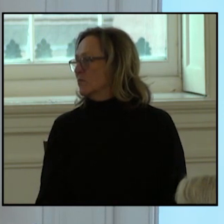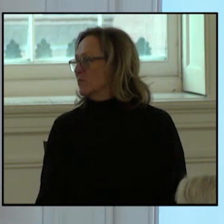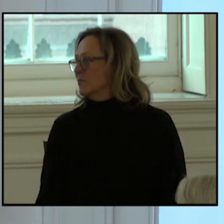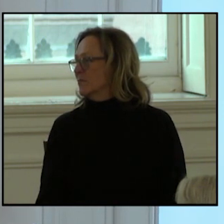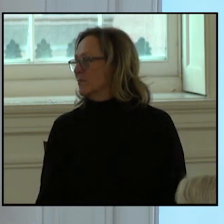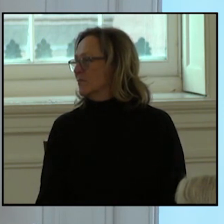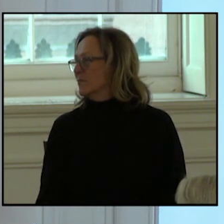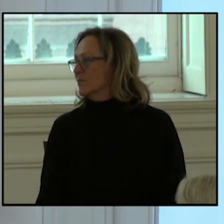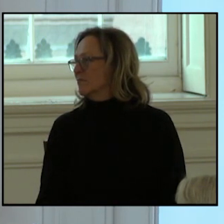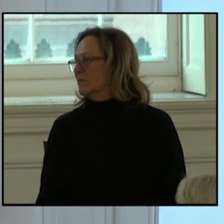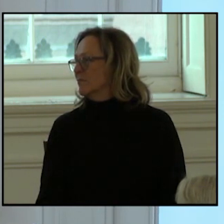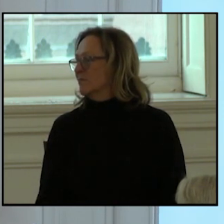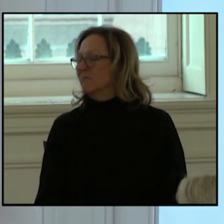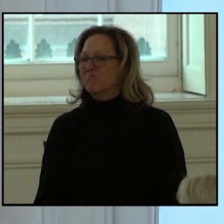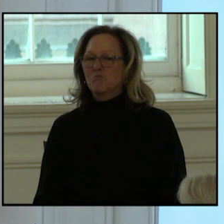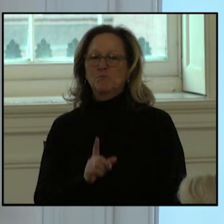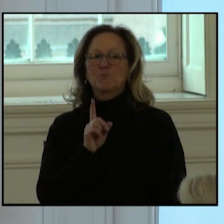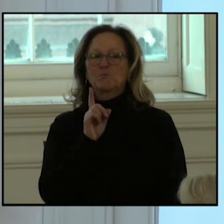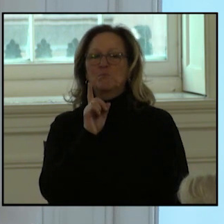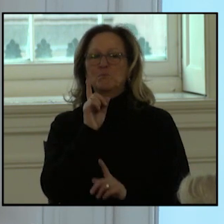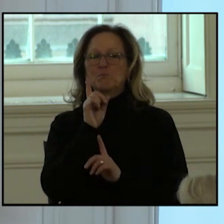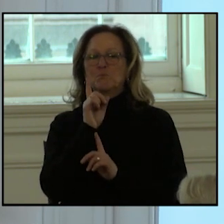Give me 1 second here.